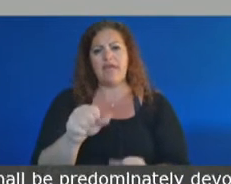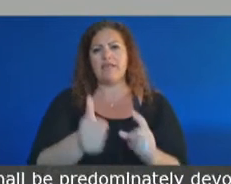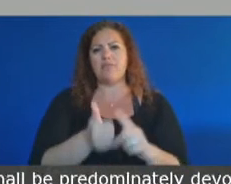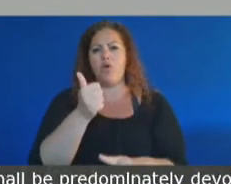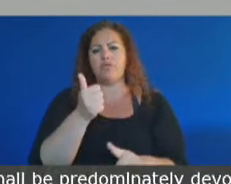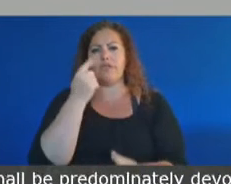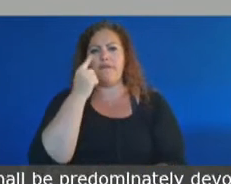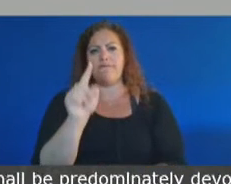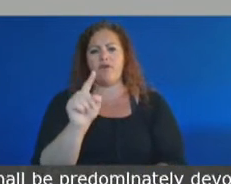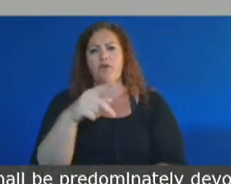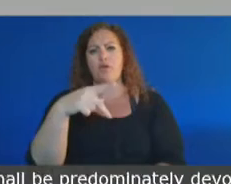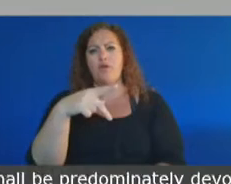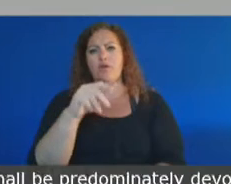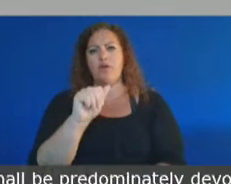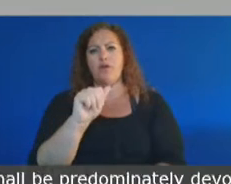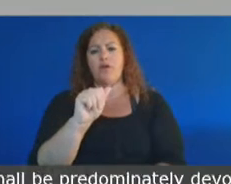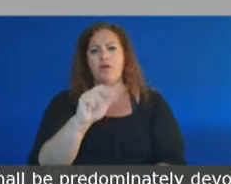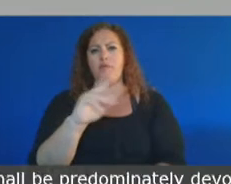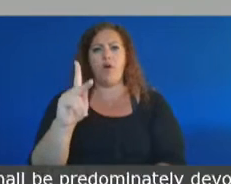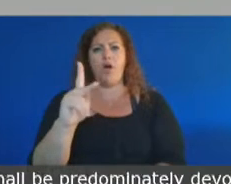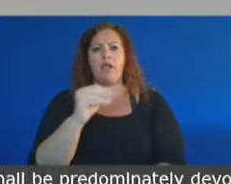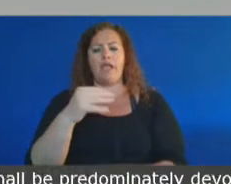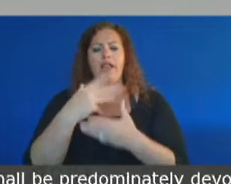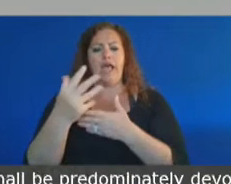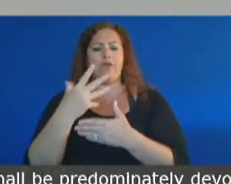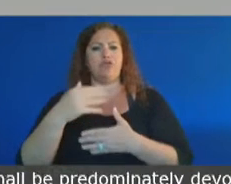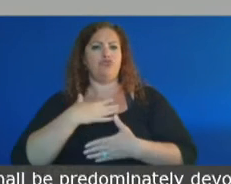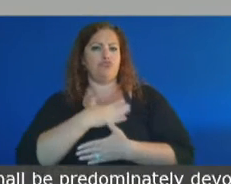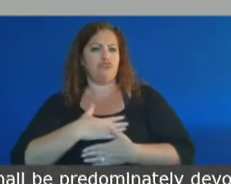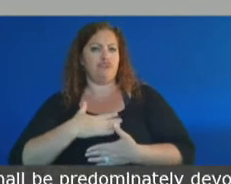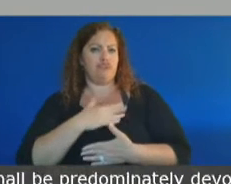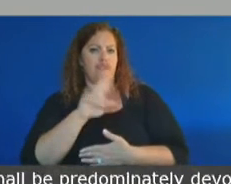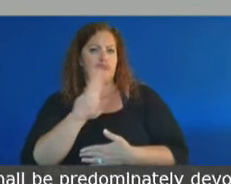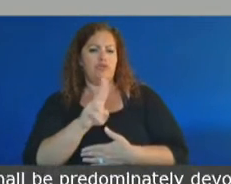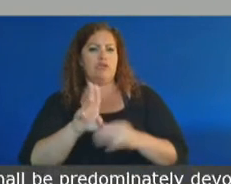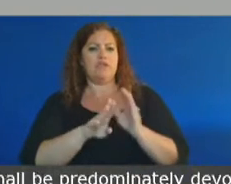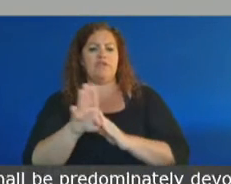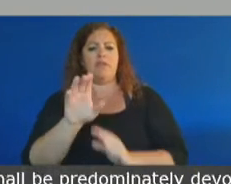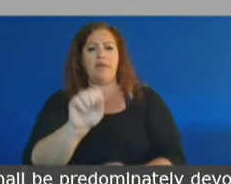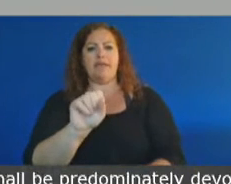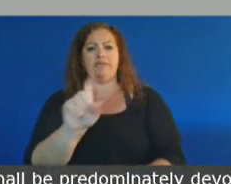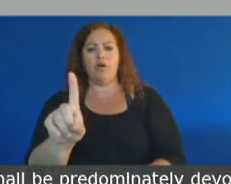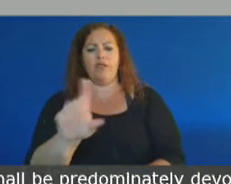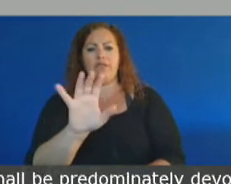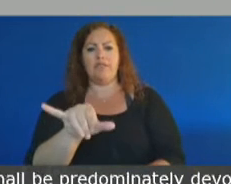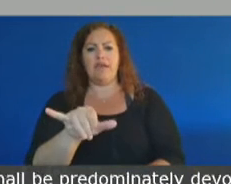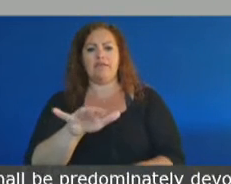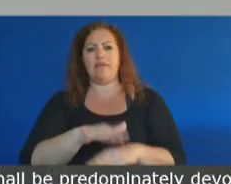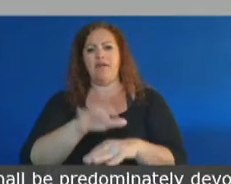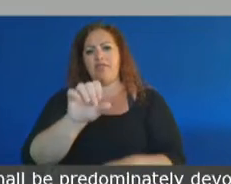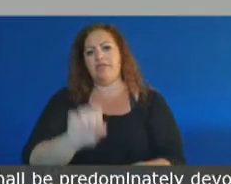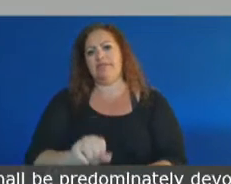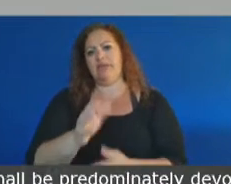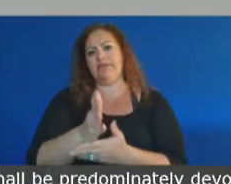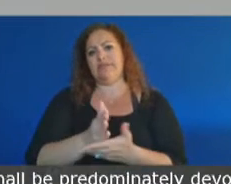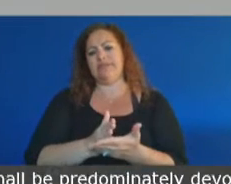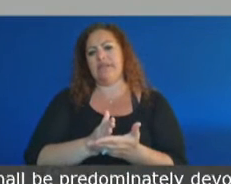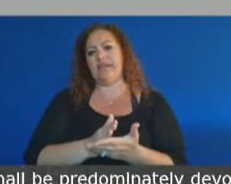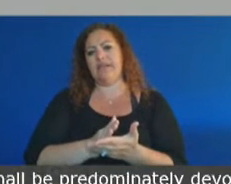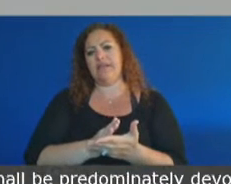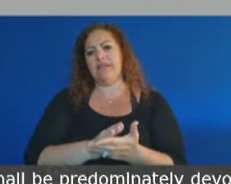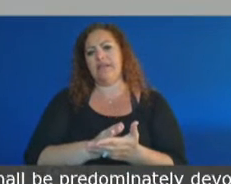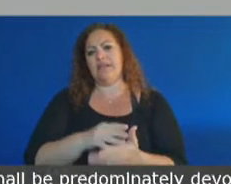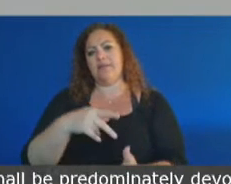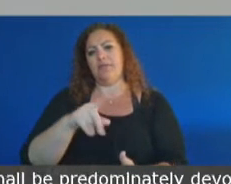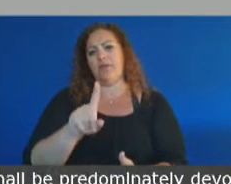to parking and outdoor recreation uses uh Development Area S1 which is just on the south side of uh where P1 is